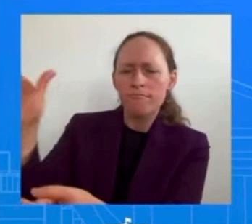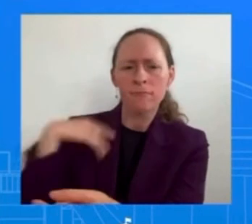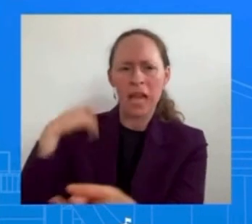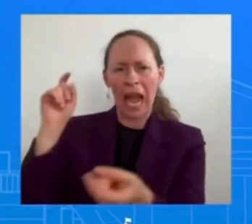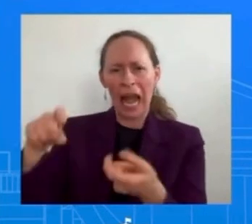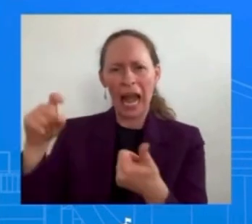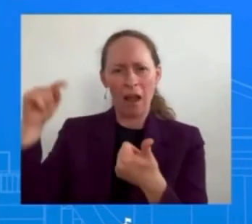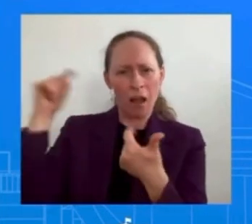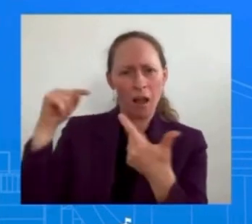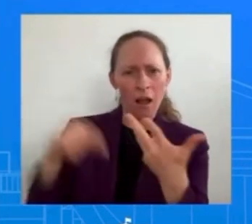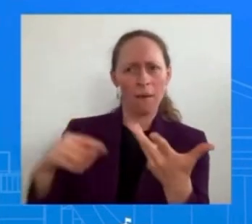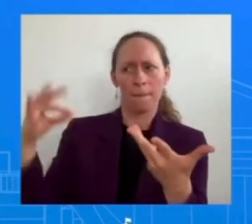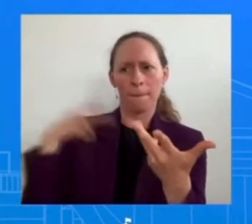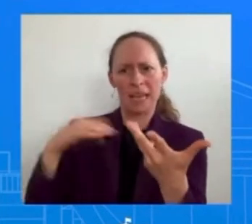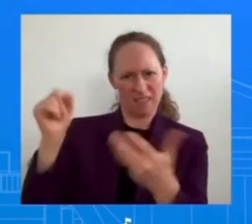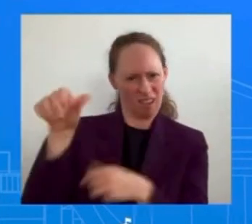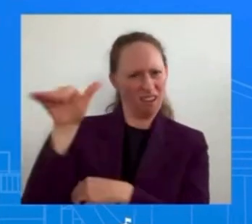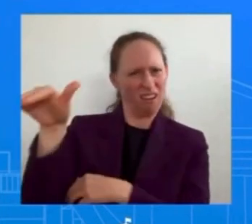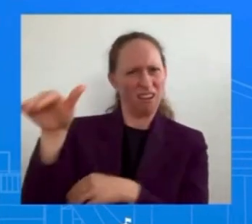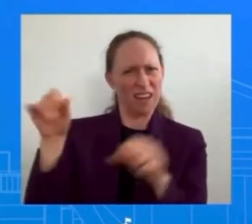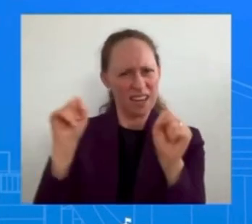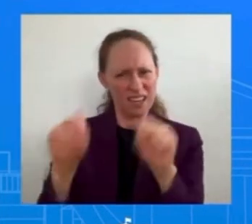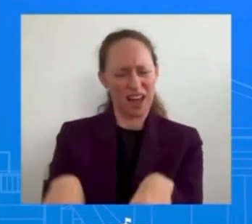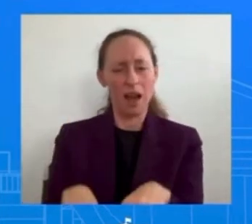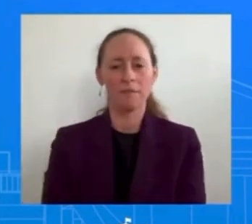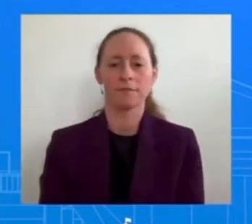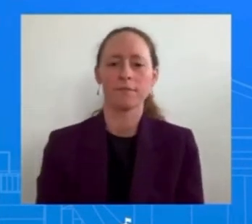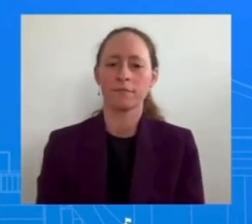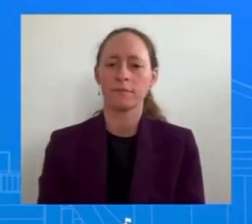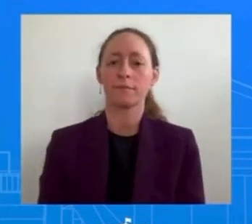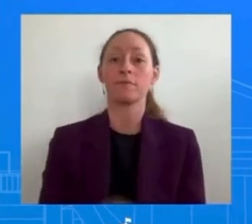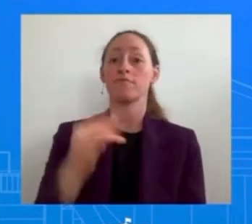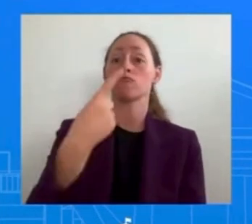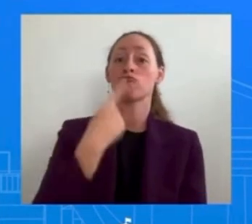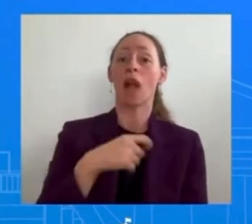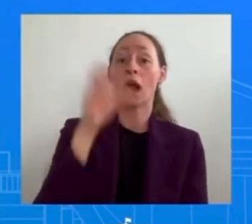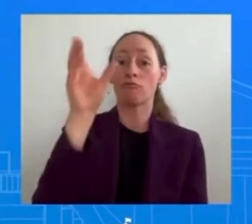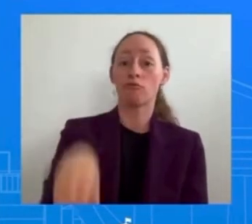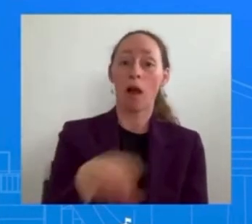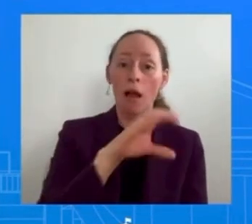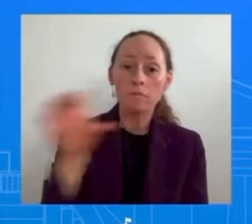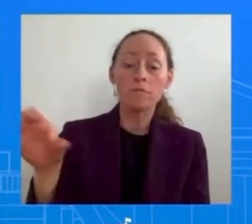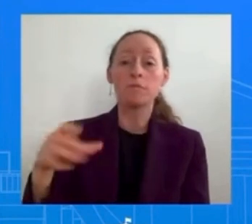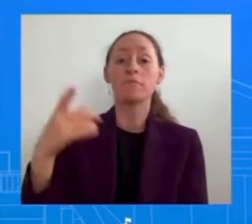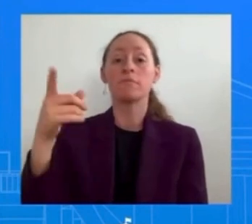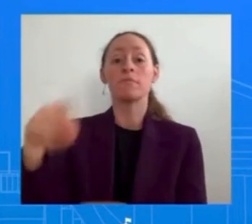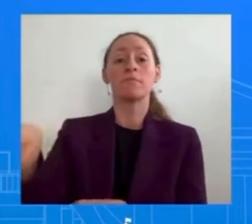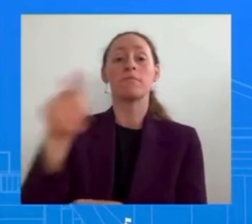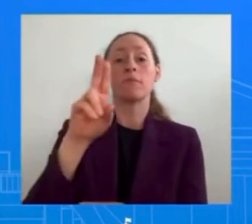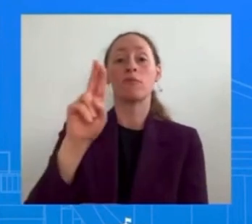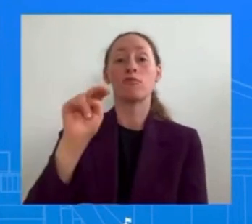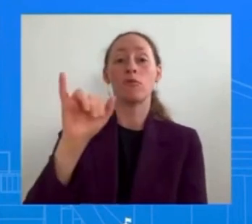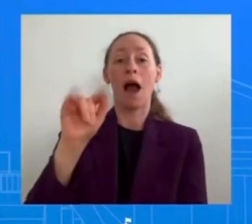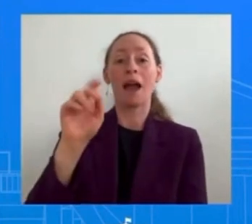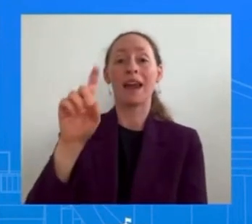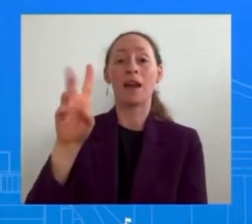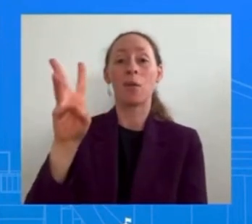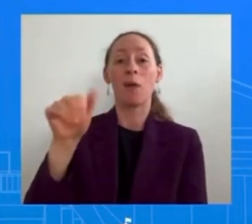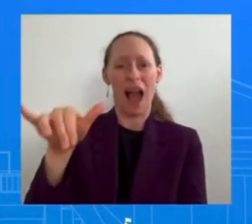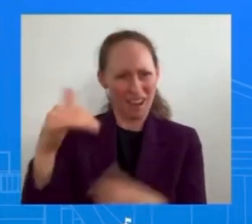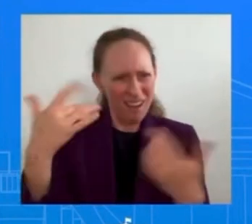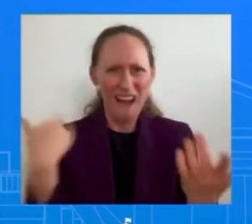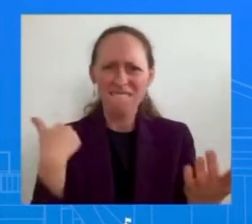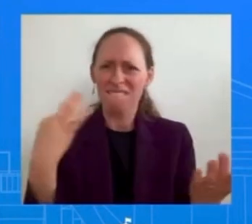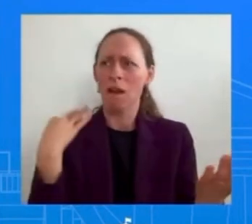United Way and the American Red Cross that are there. And we know that we need to get to everybody. There's also people that are staying with family and